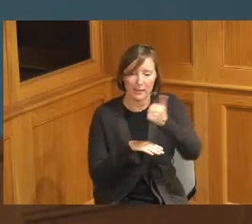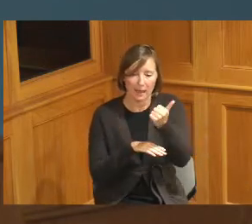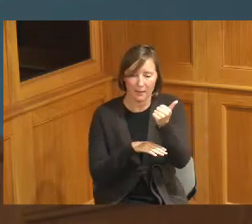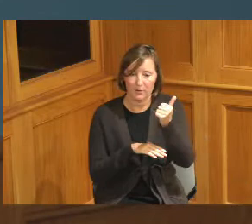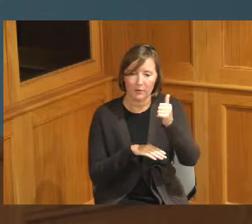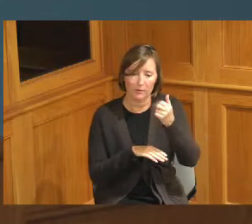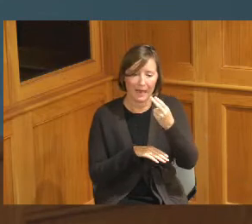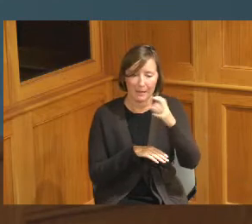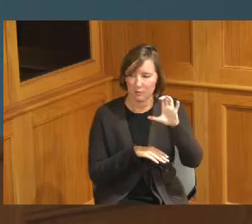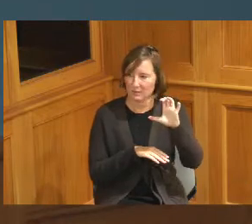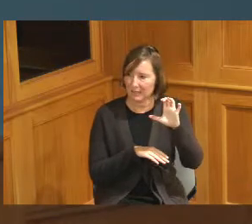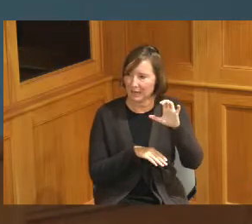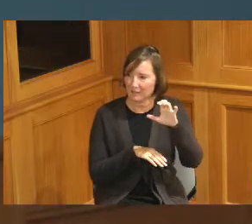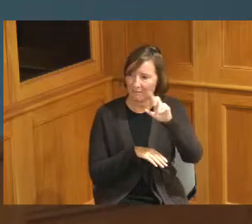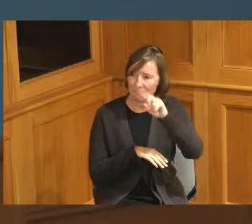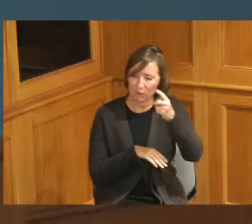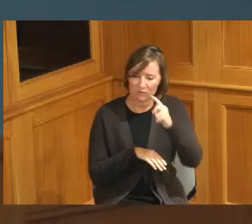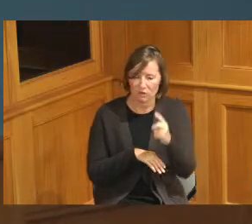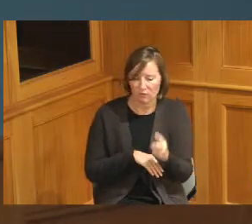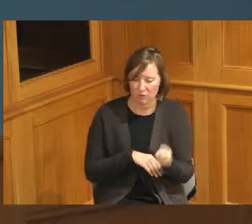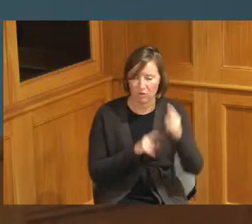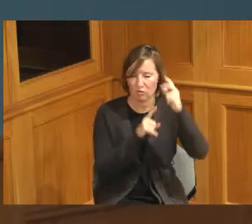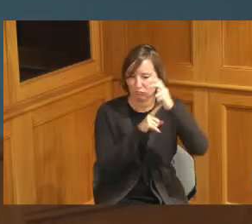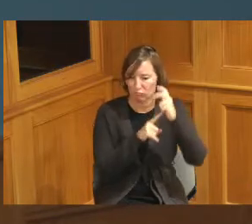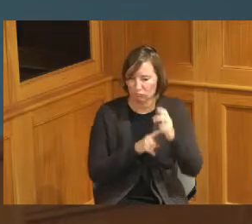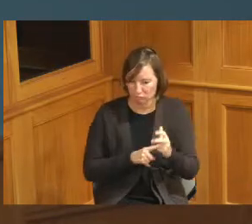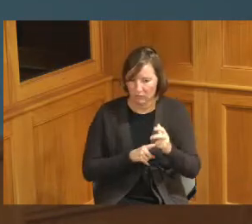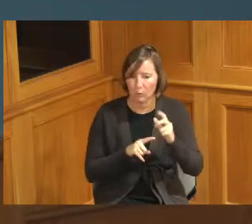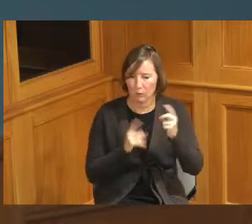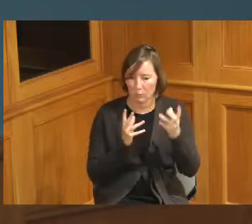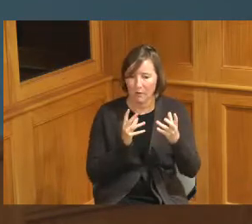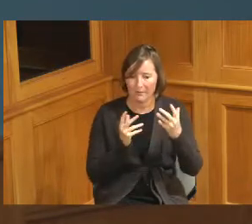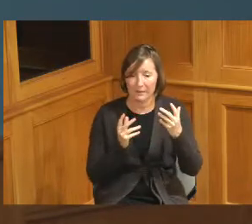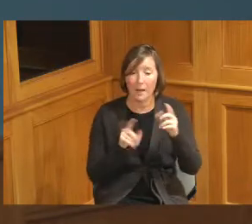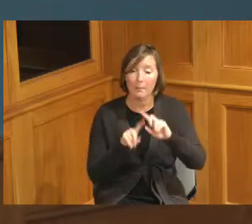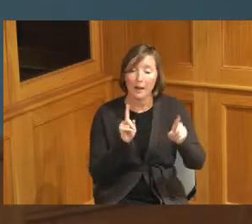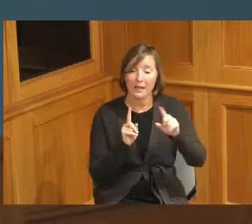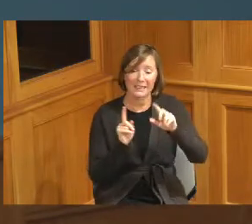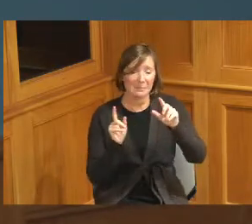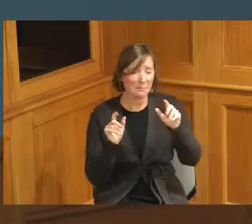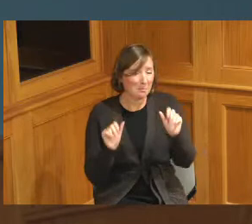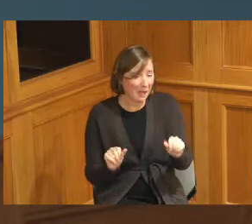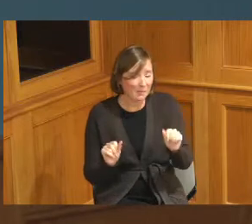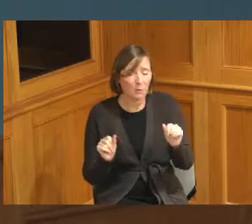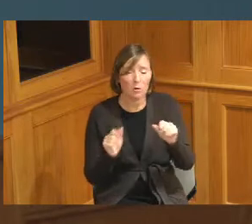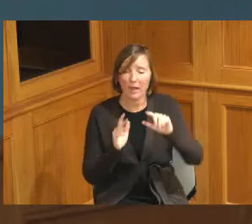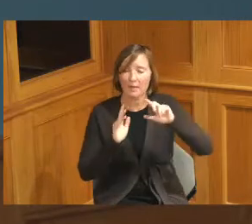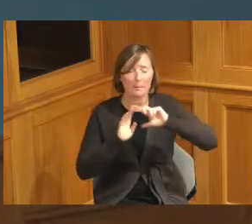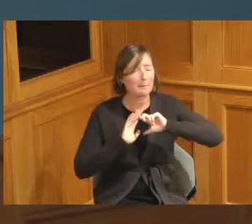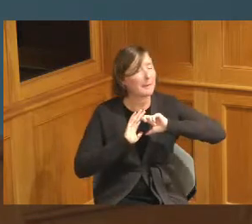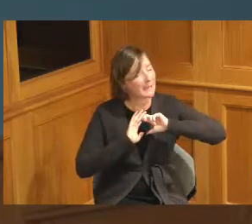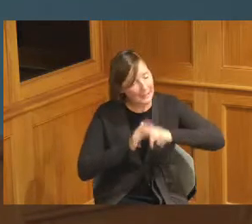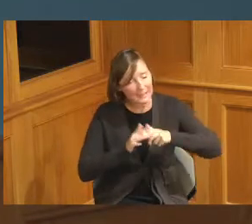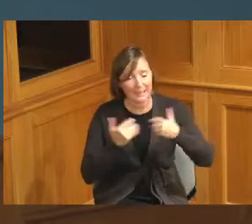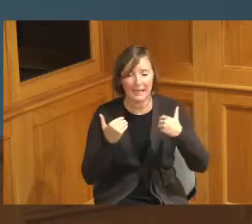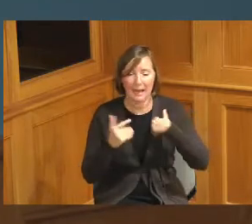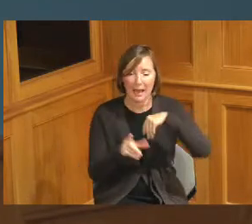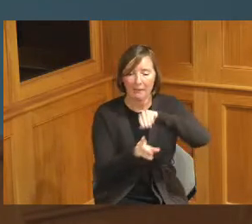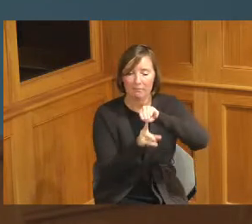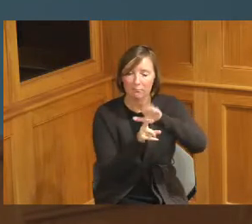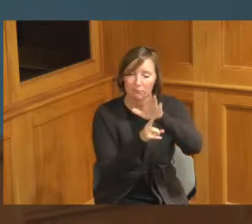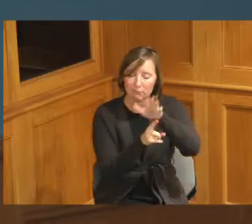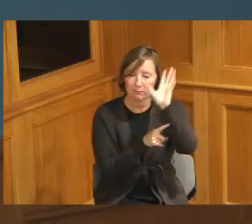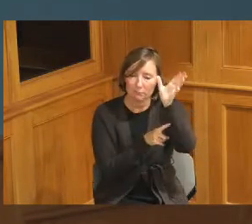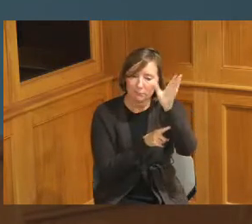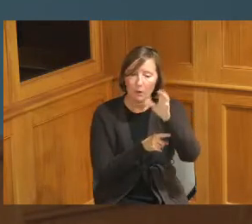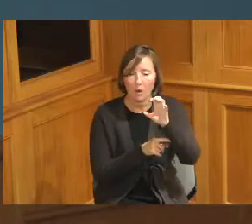what we've been doing. But to have an orientation at the beginning, maybe they could come in and we can, all three of us can